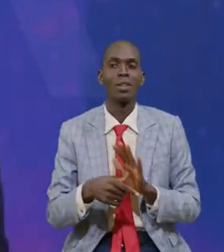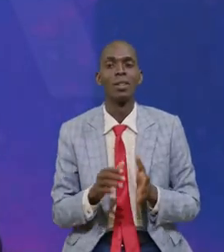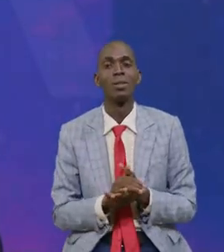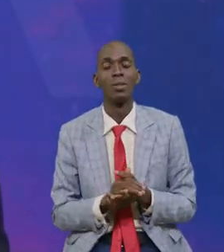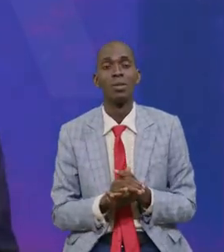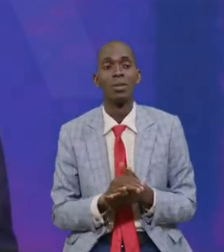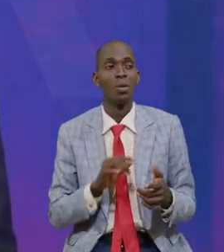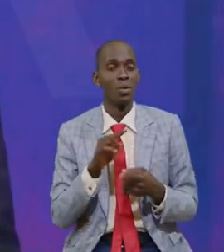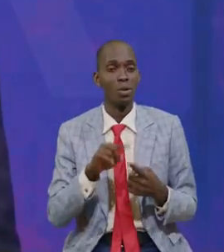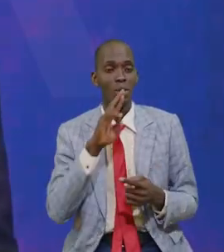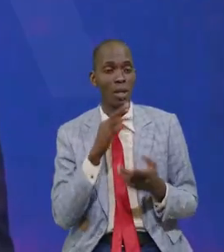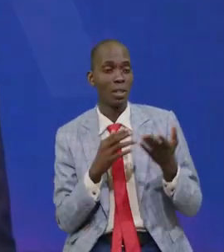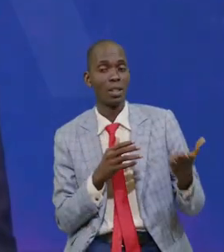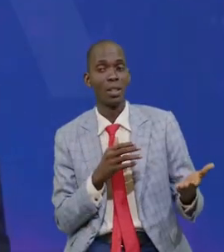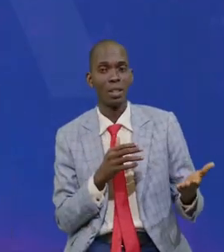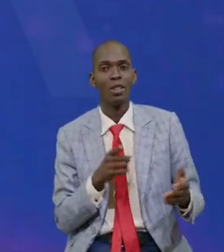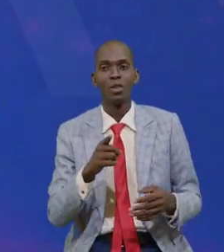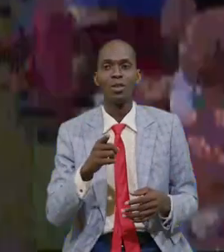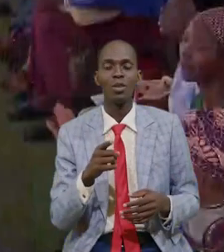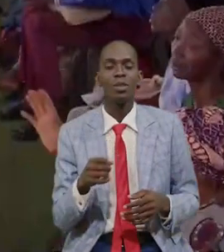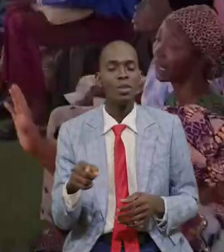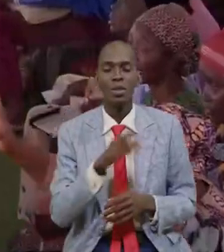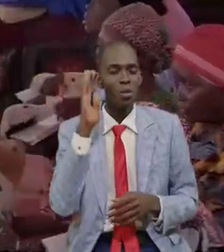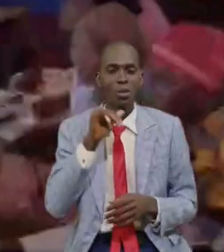you are there, they will not eat you up.